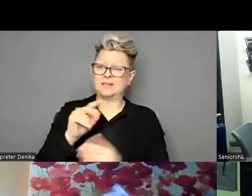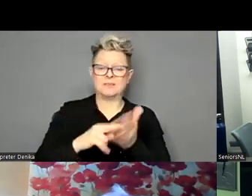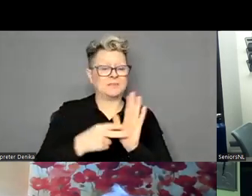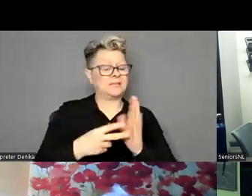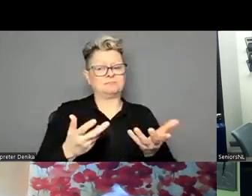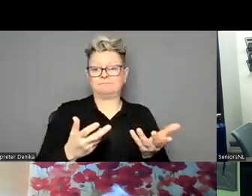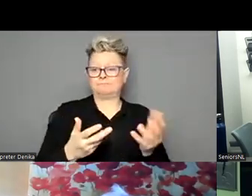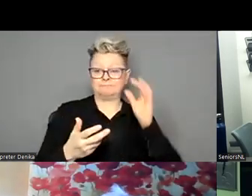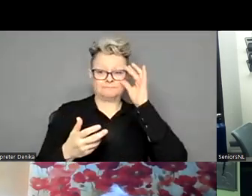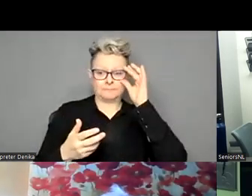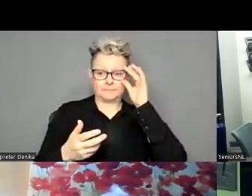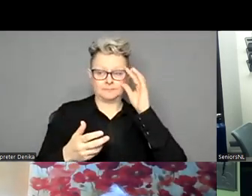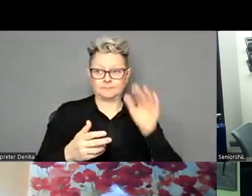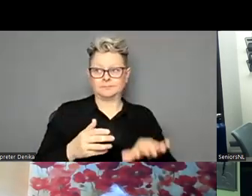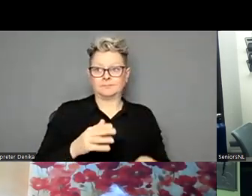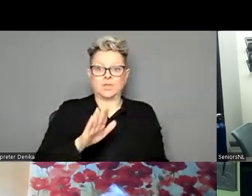individual wishes.